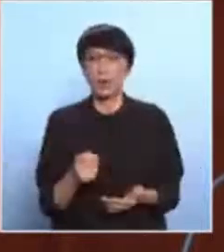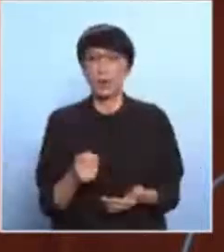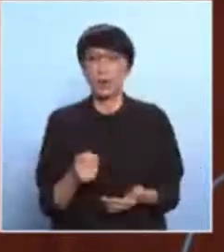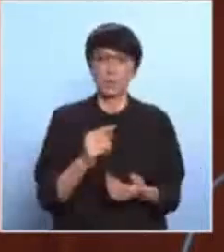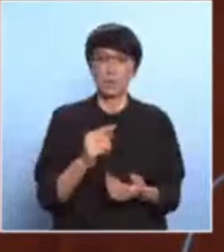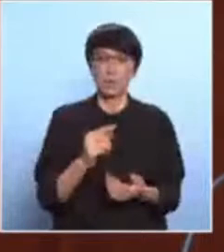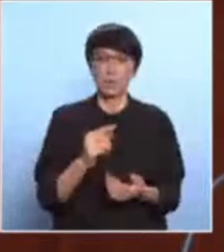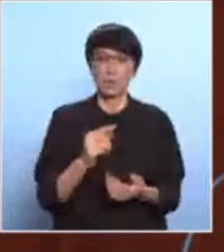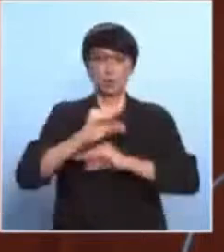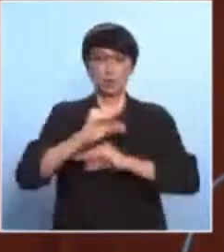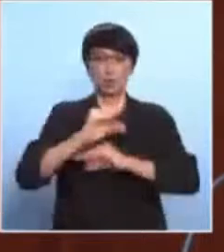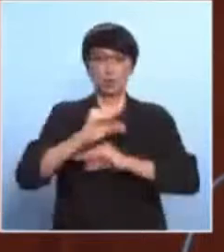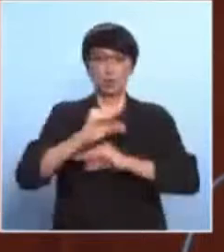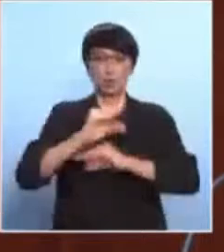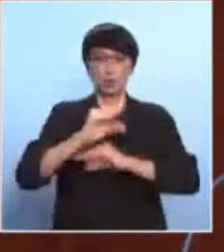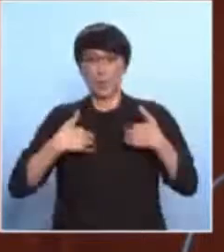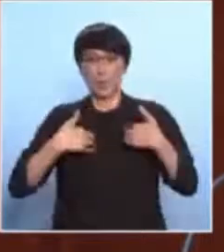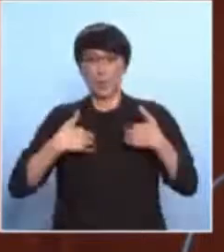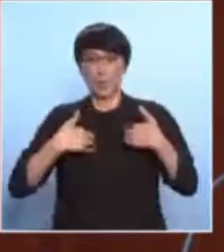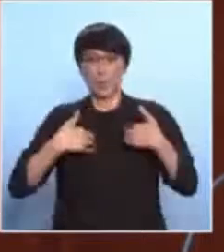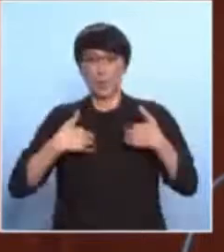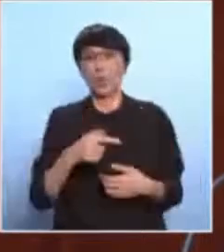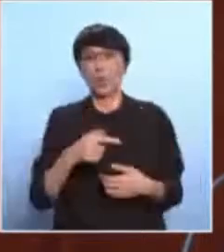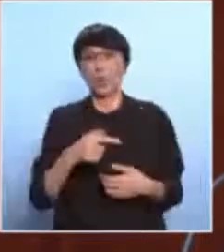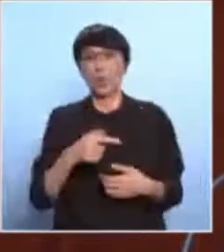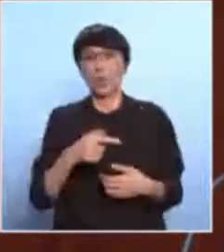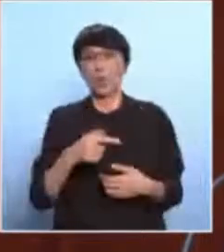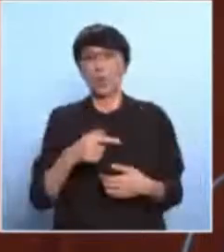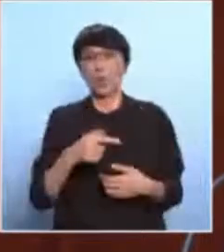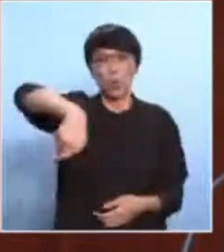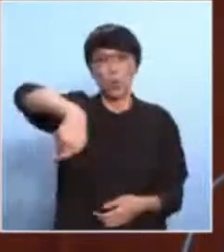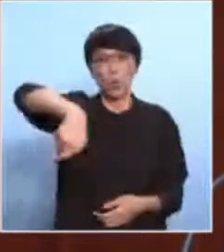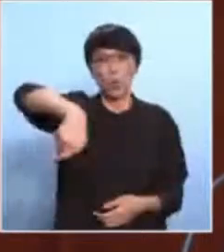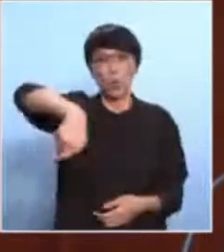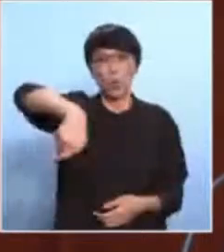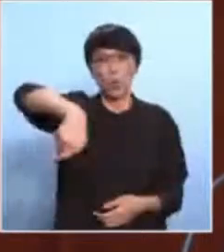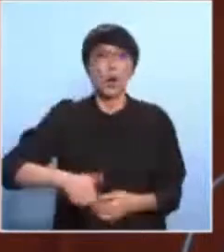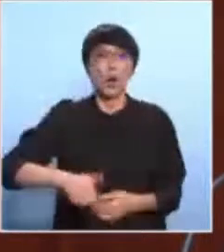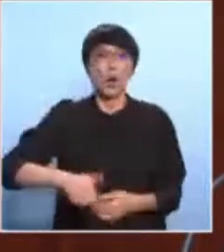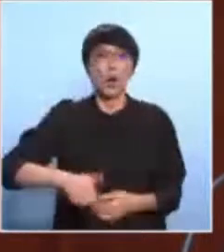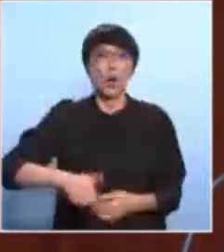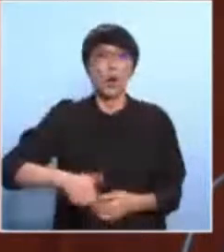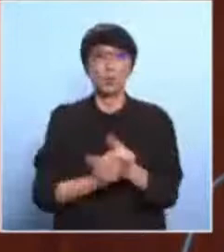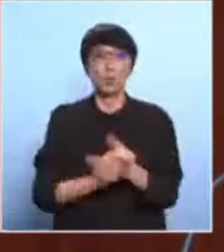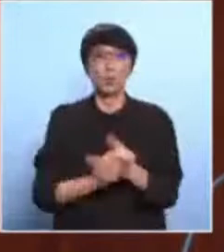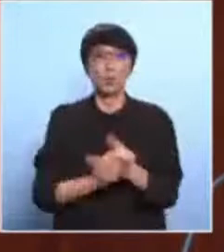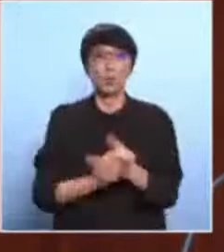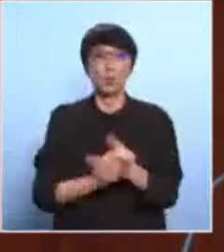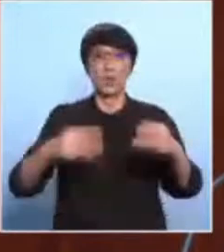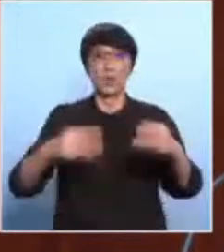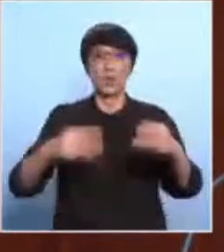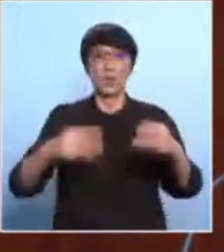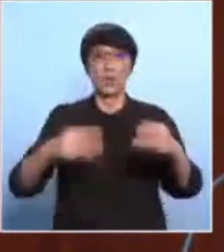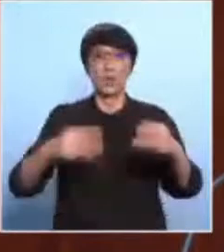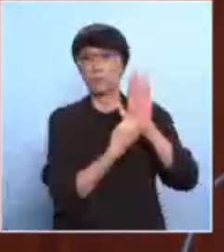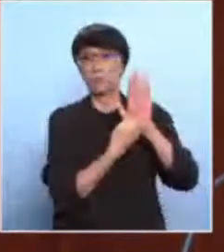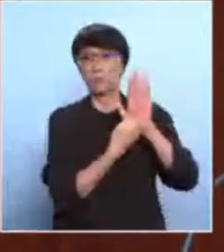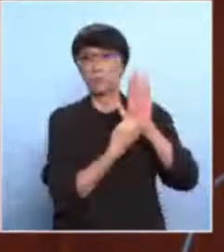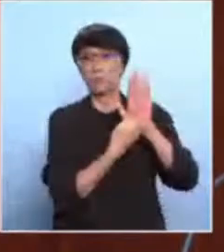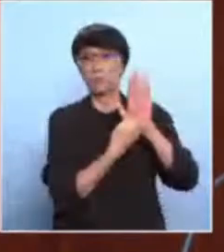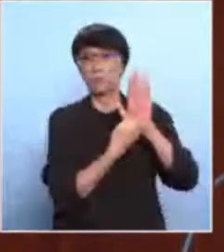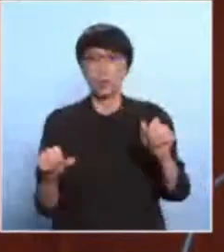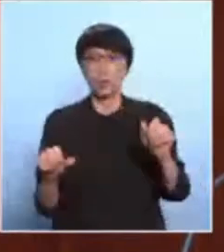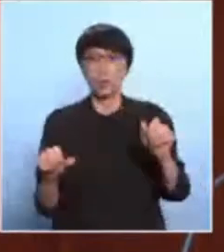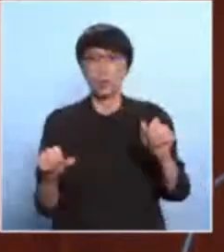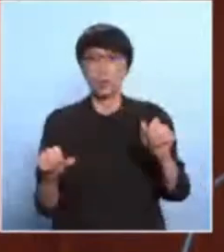lower threshold should be adopted for older buildings in districts with more pressing need for redevelopment. The Development Bureau